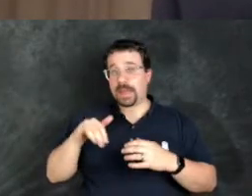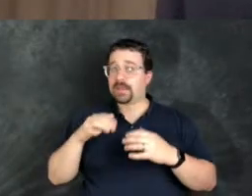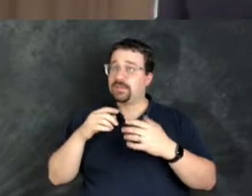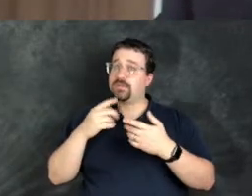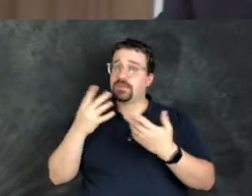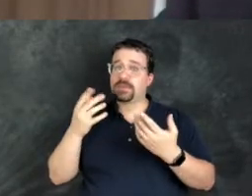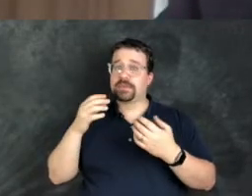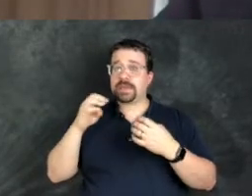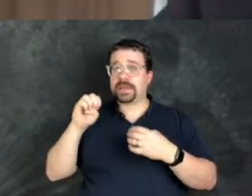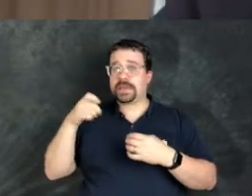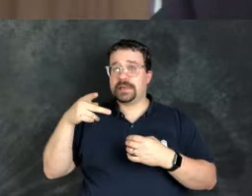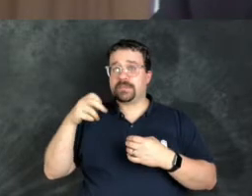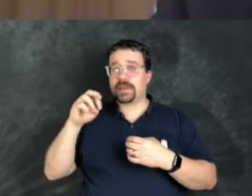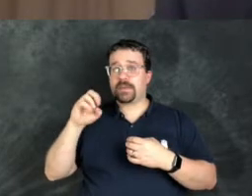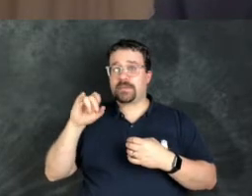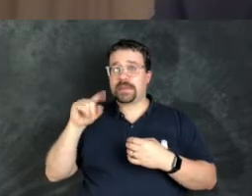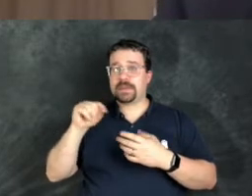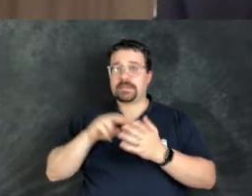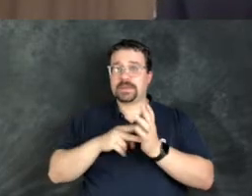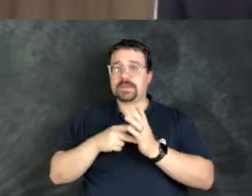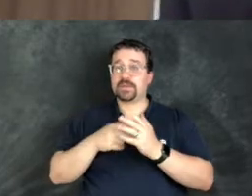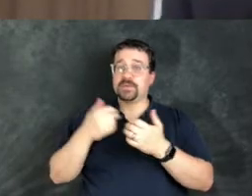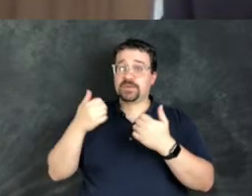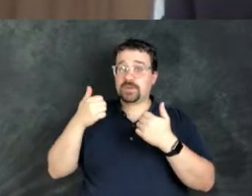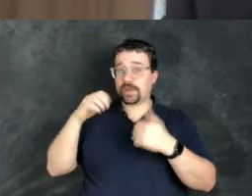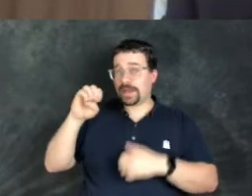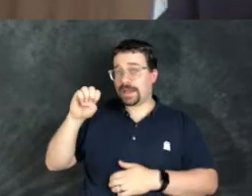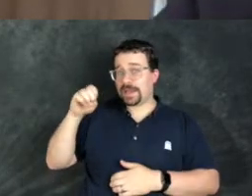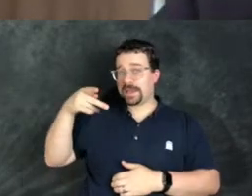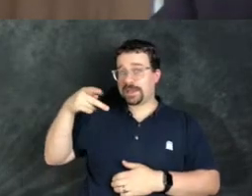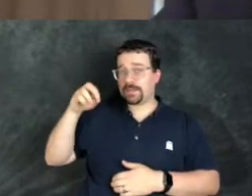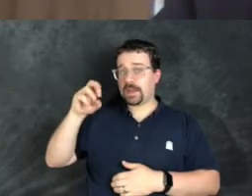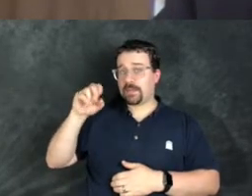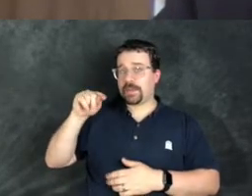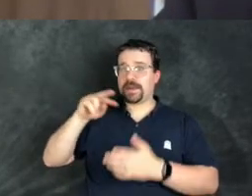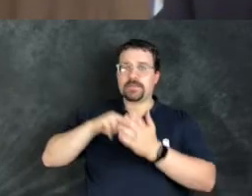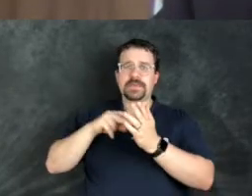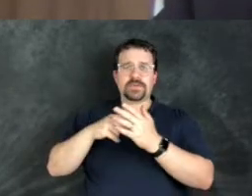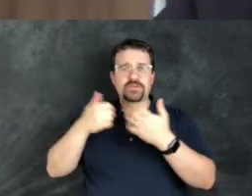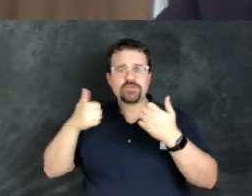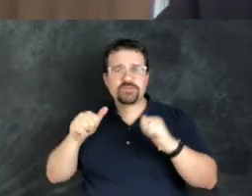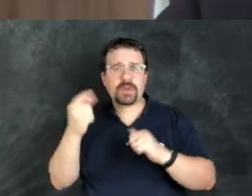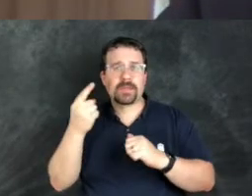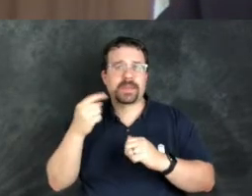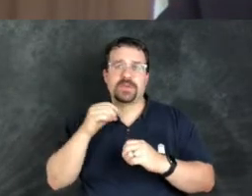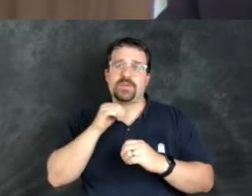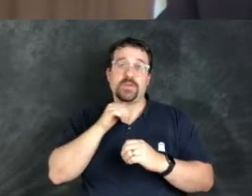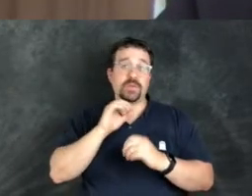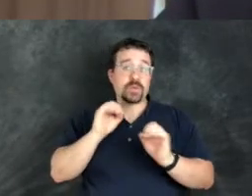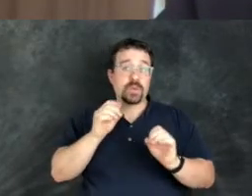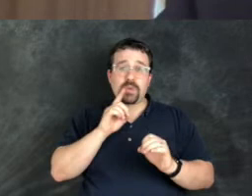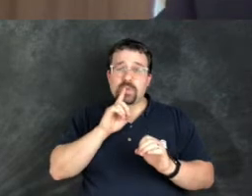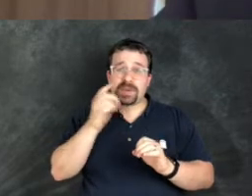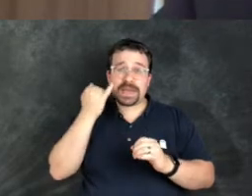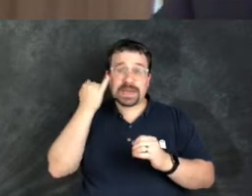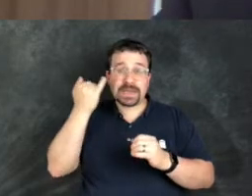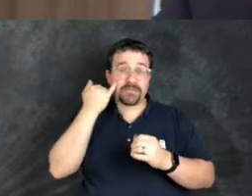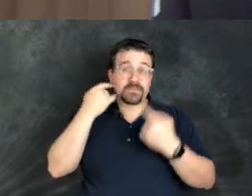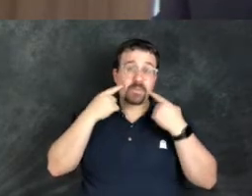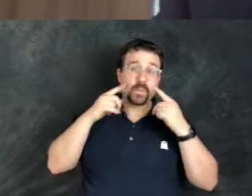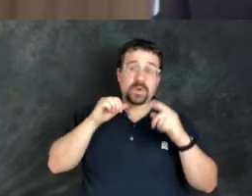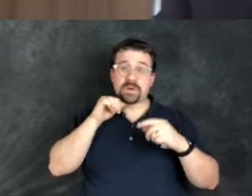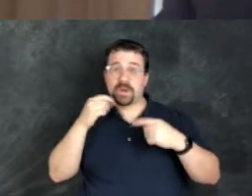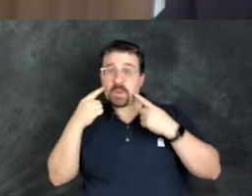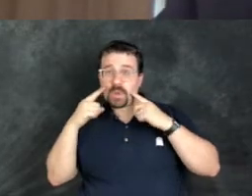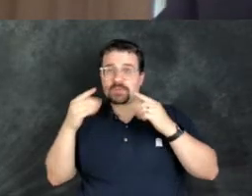nature of experiments. To experiment is to try something with no real idea whether it will work,